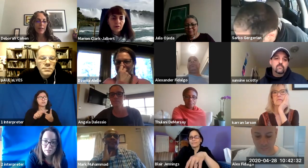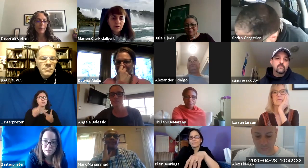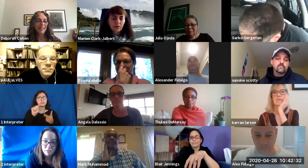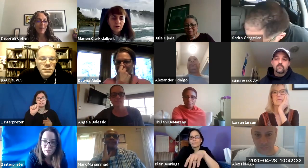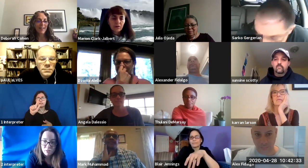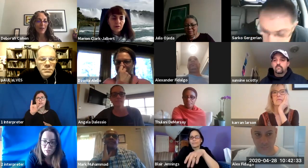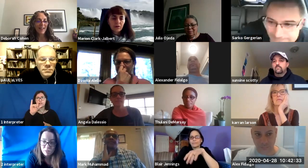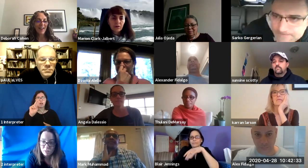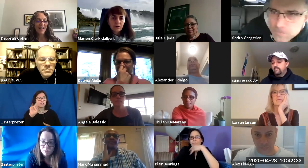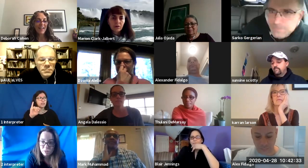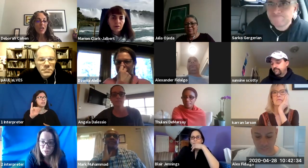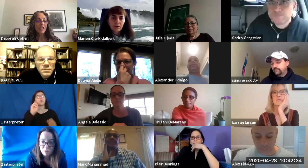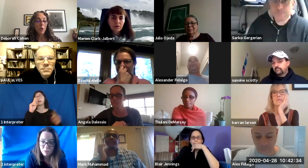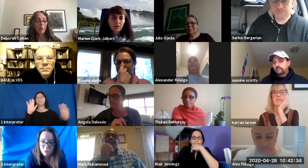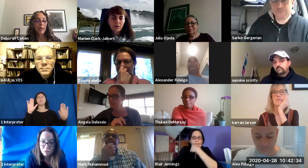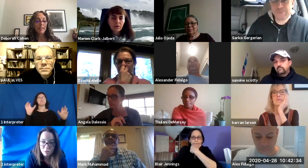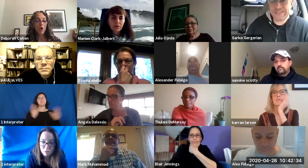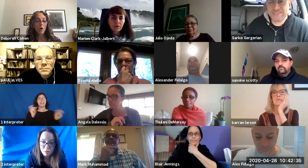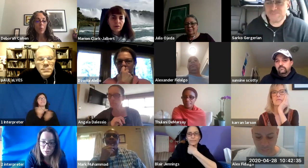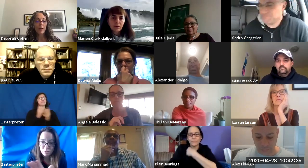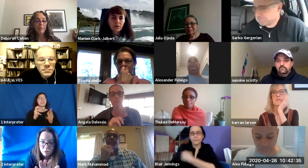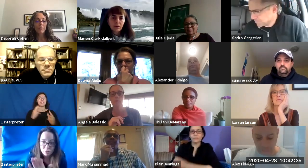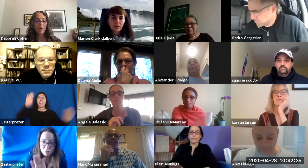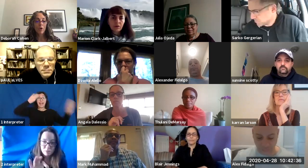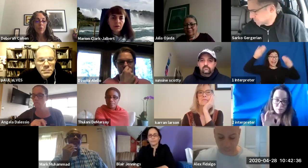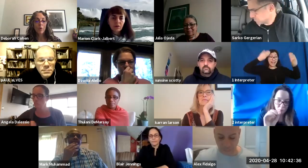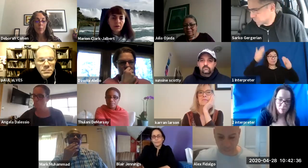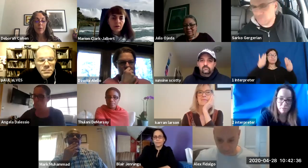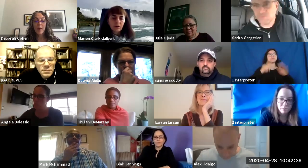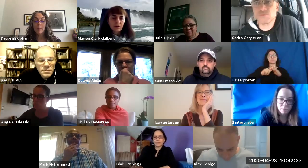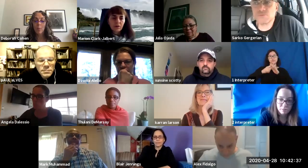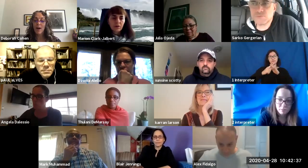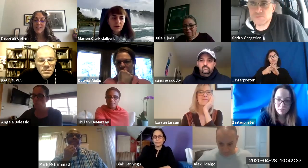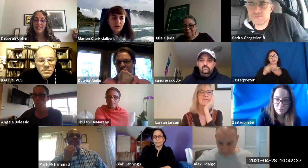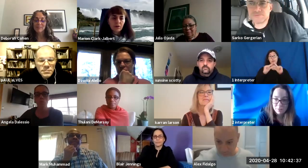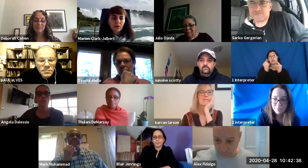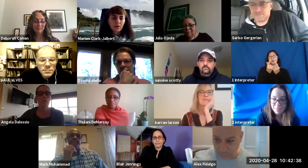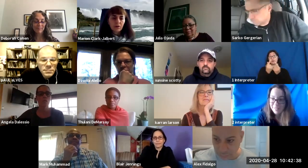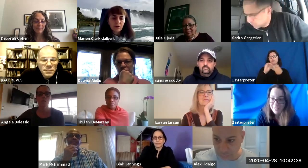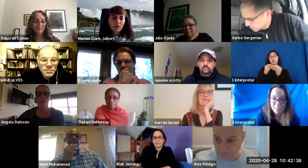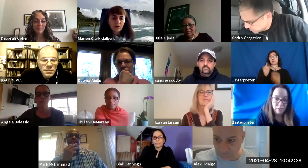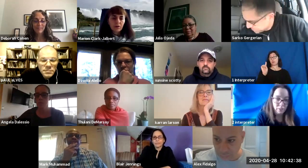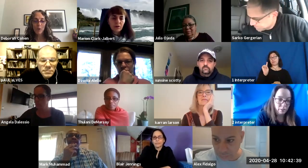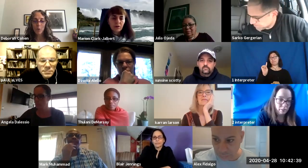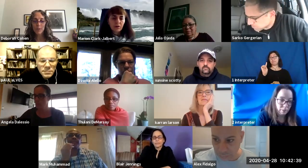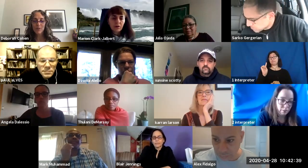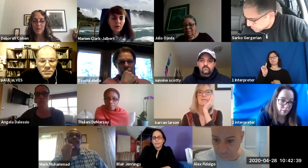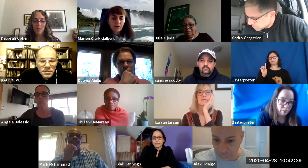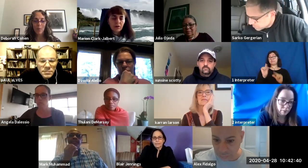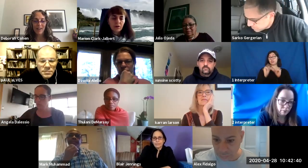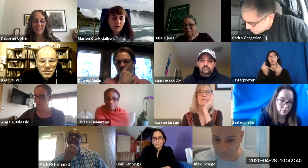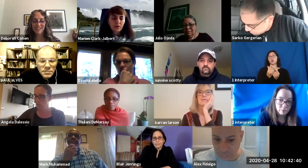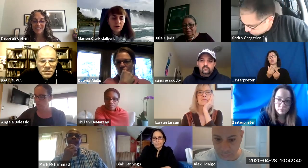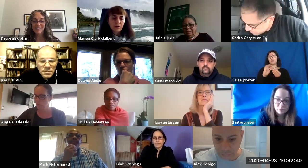Looks like everybody's back. All right. Hi. So let's start with group number 1. Who is in group